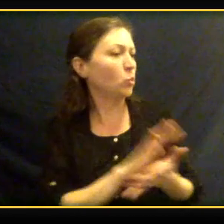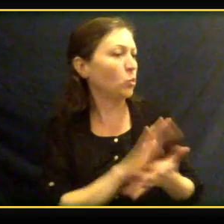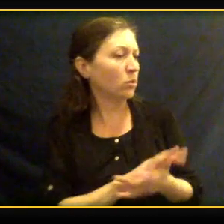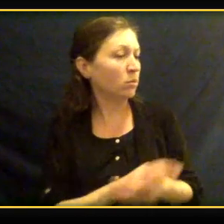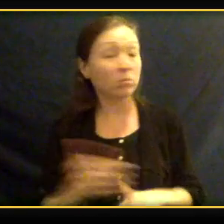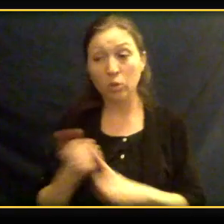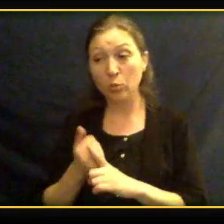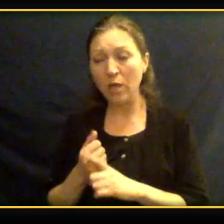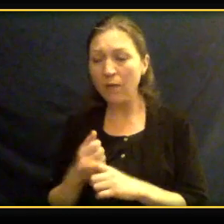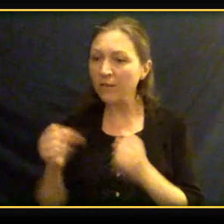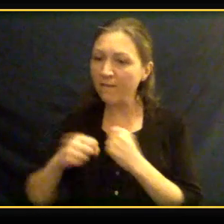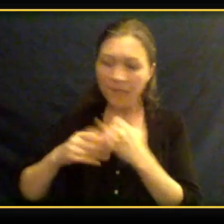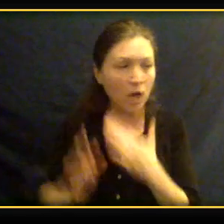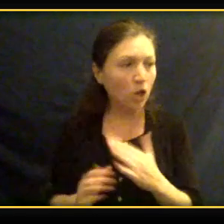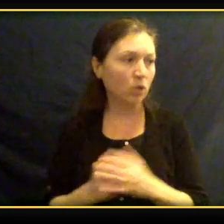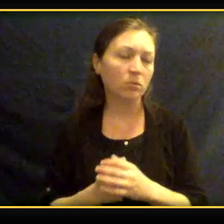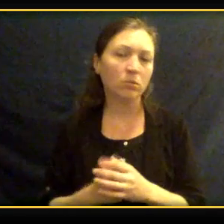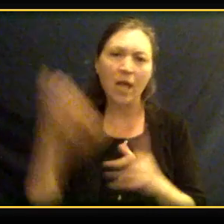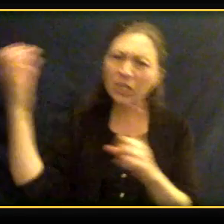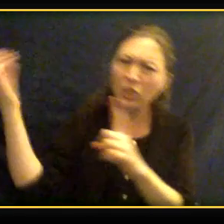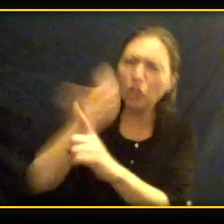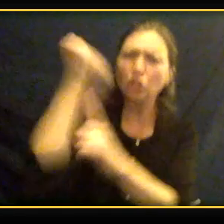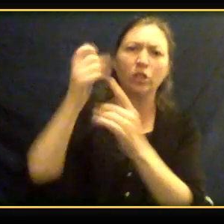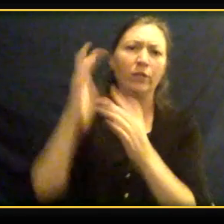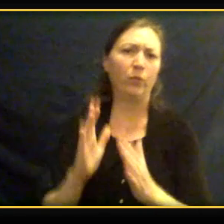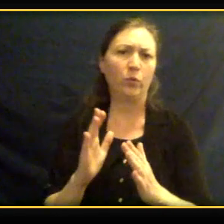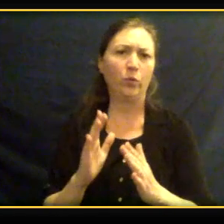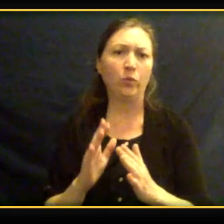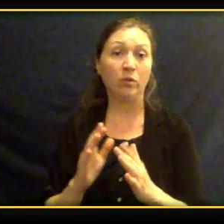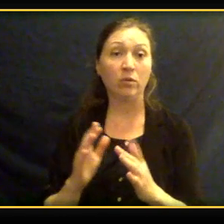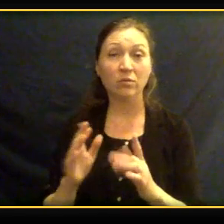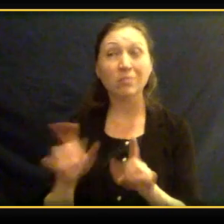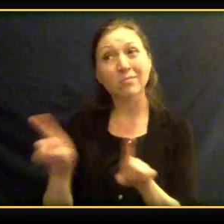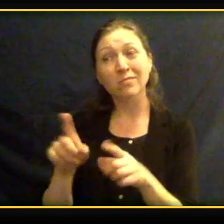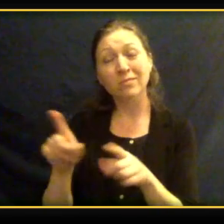an achiever, and she's a hero.